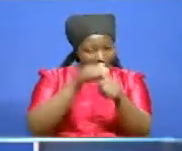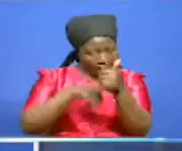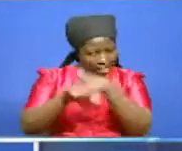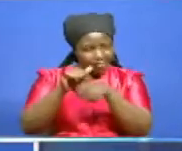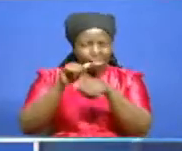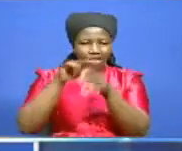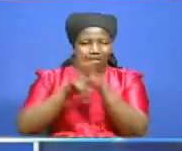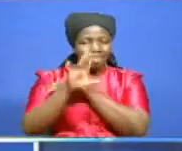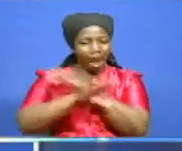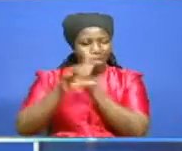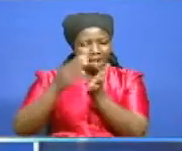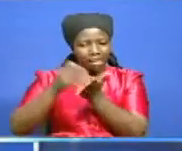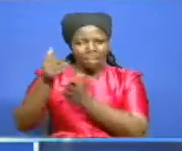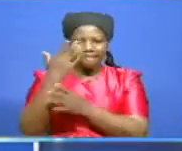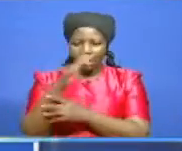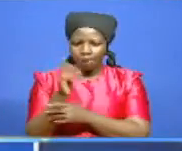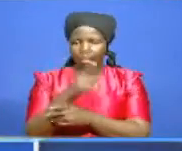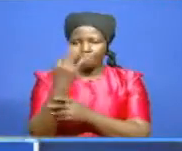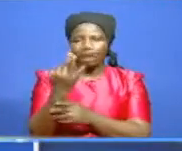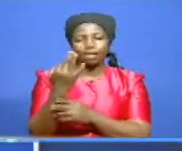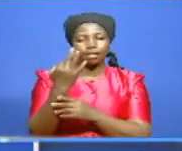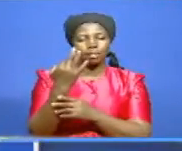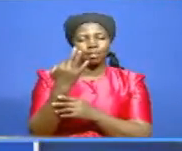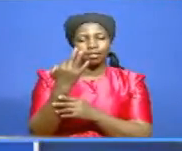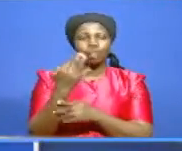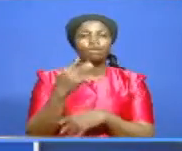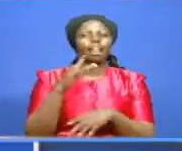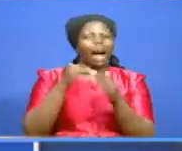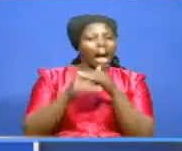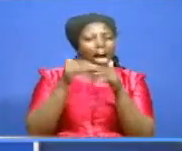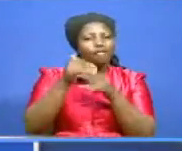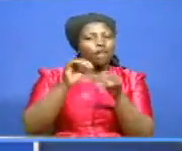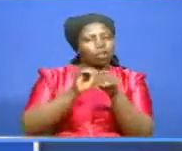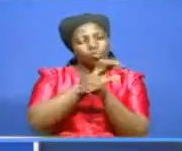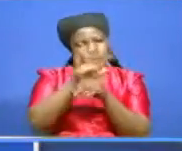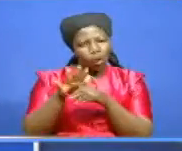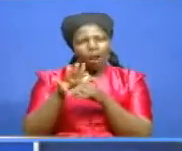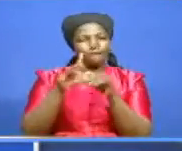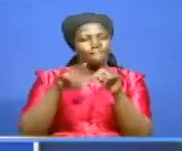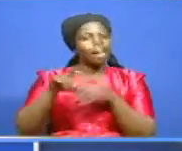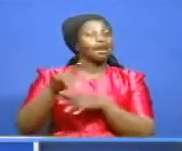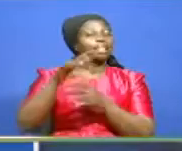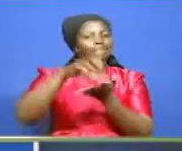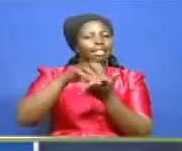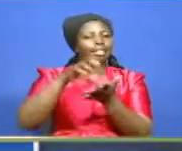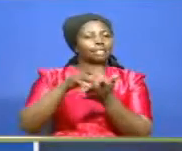suspended in March by the government following the surge in coronavirus cases.